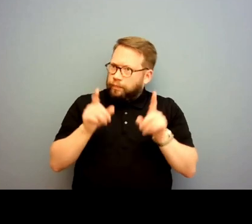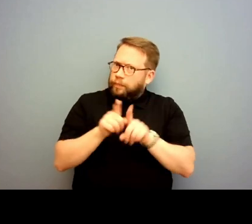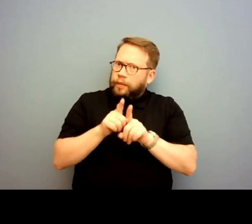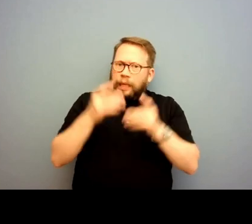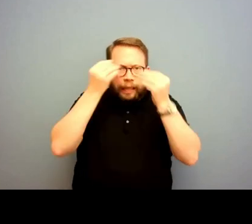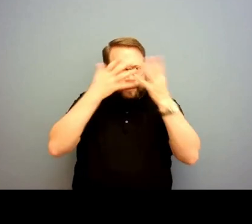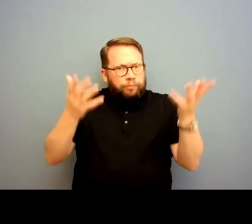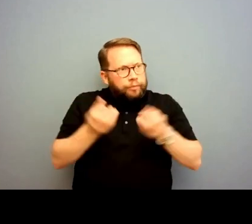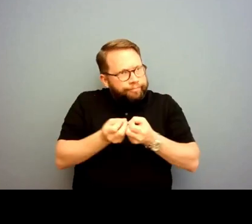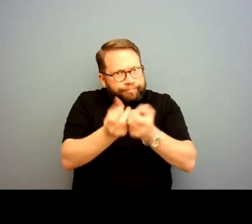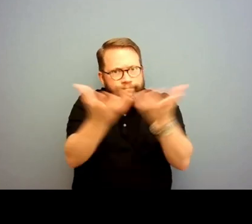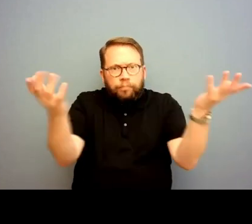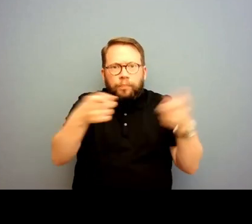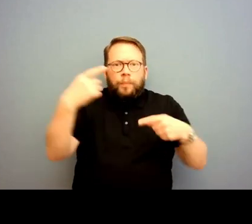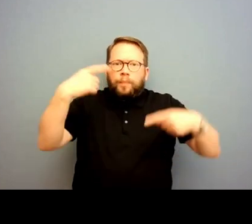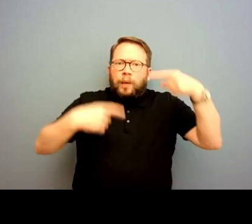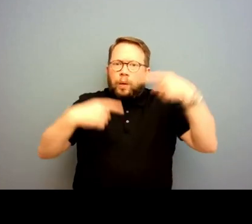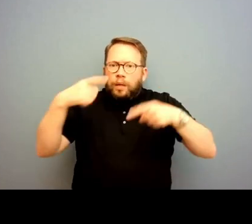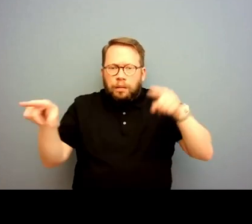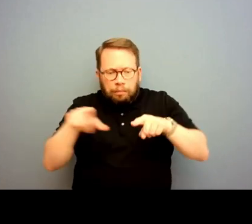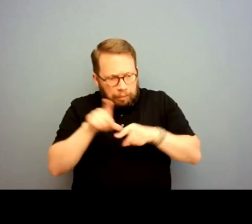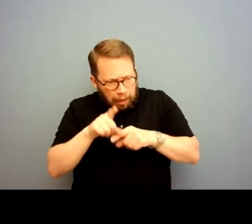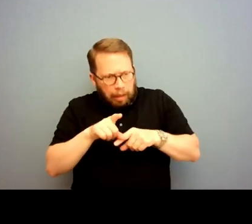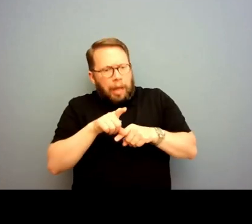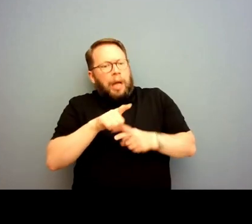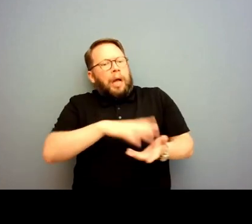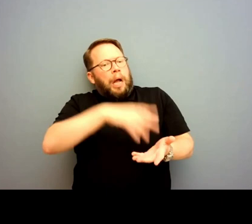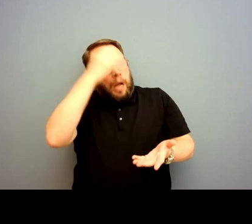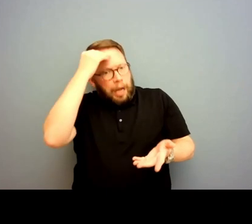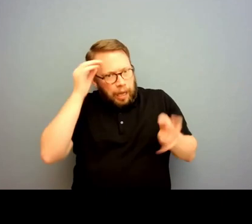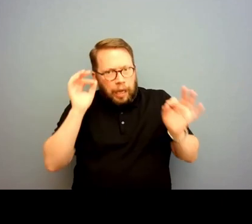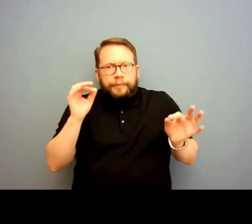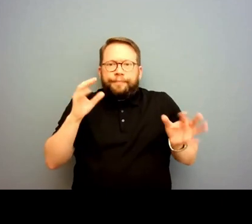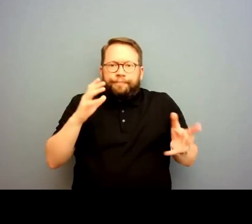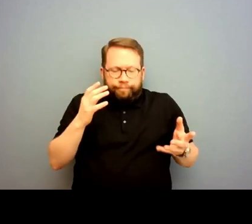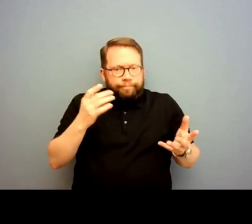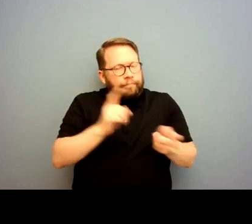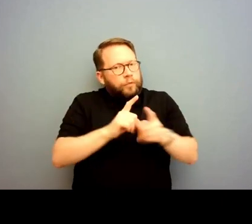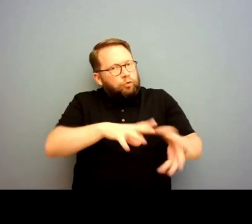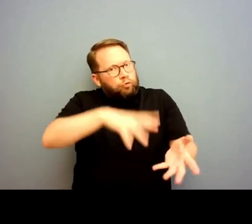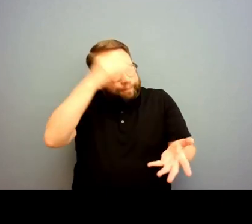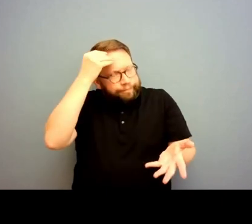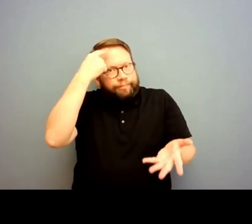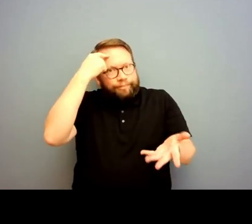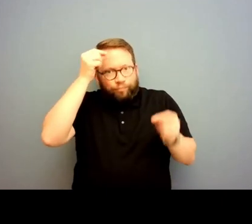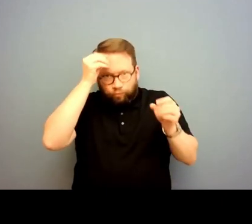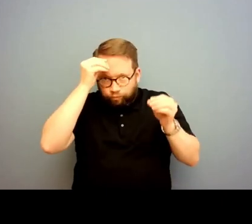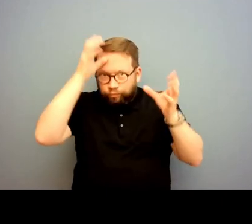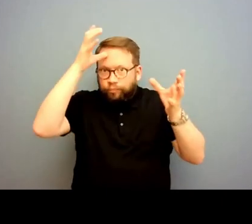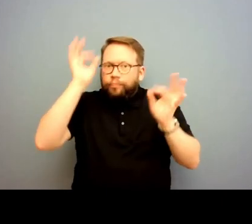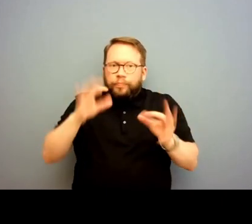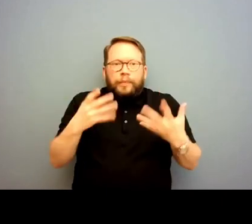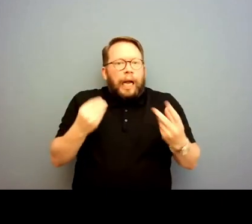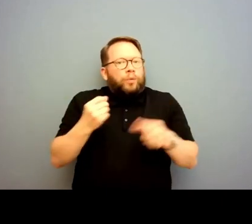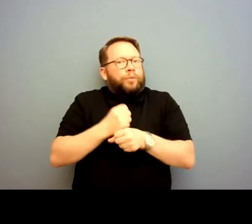to learn more and to understand and to see, which you made really clear, that it is possible